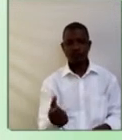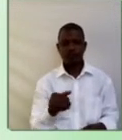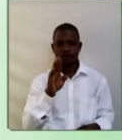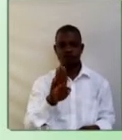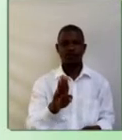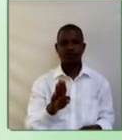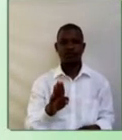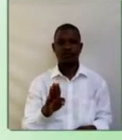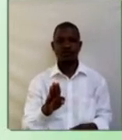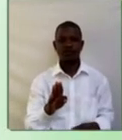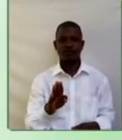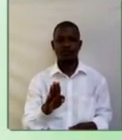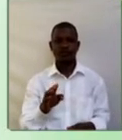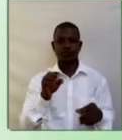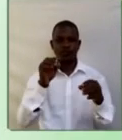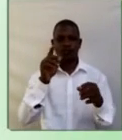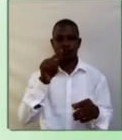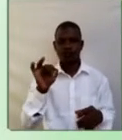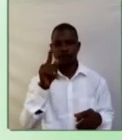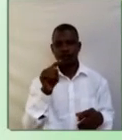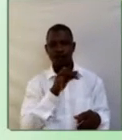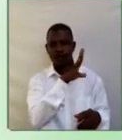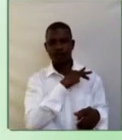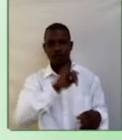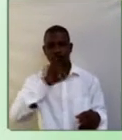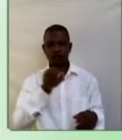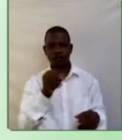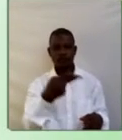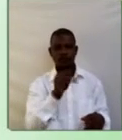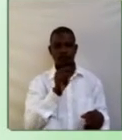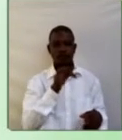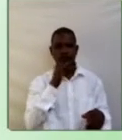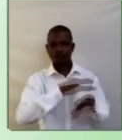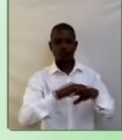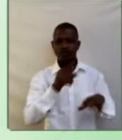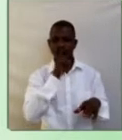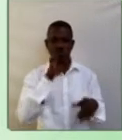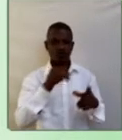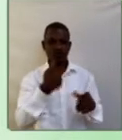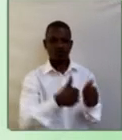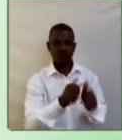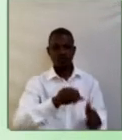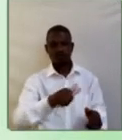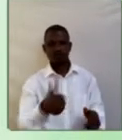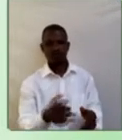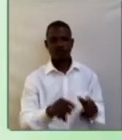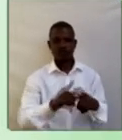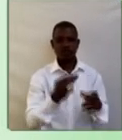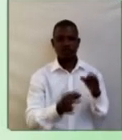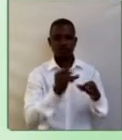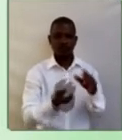B. Titi and John don't trust each other. But if